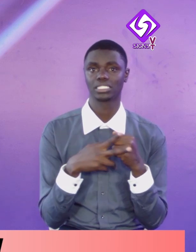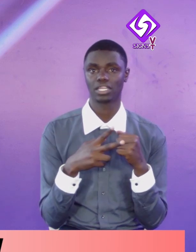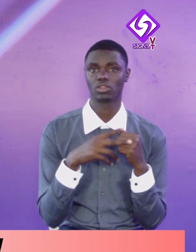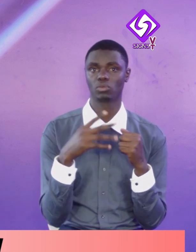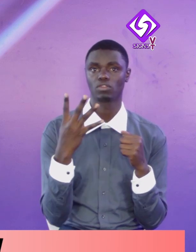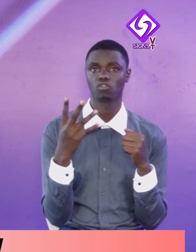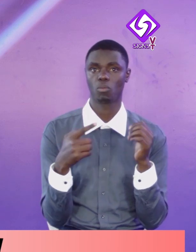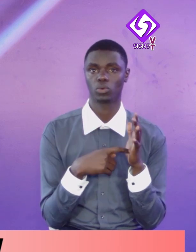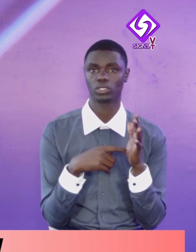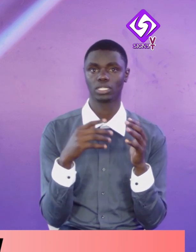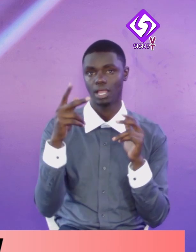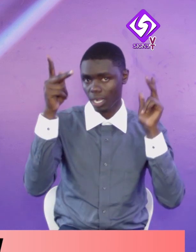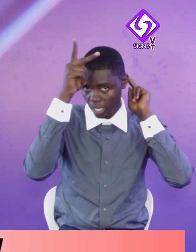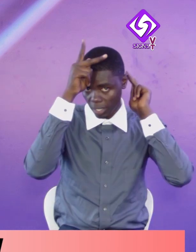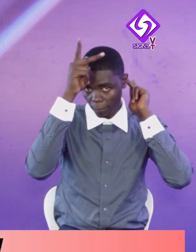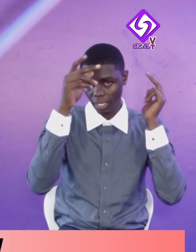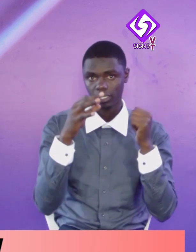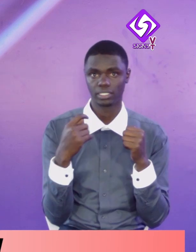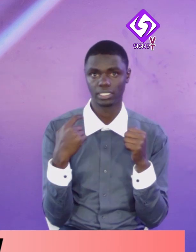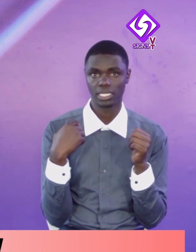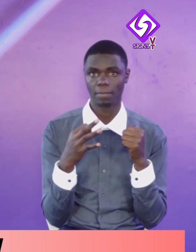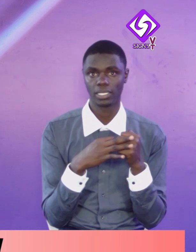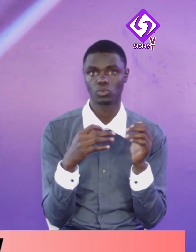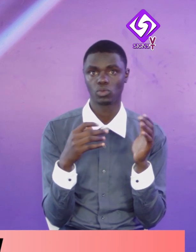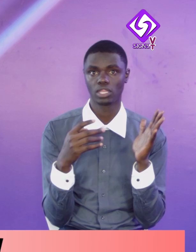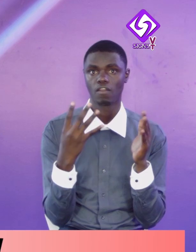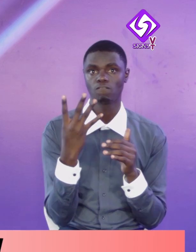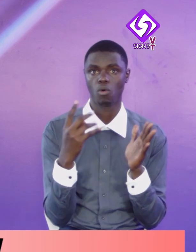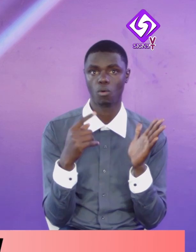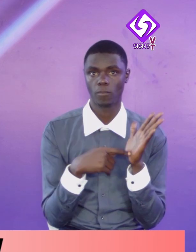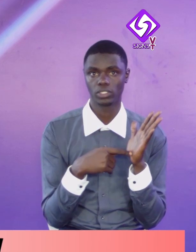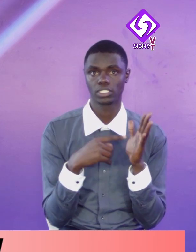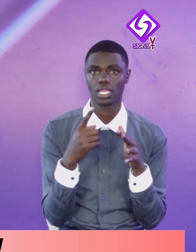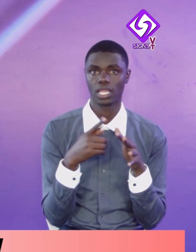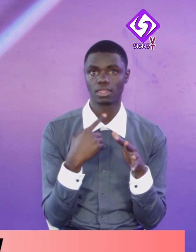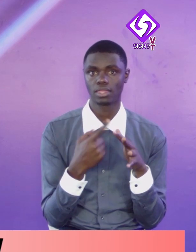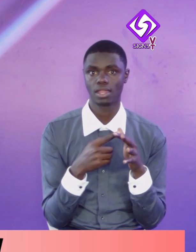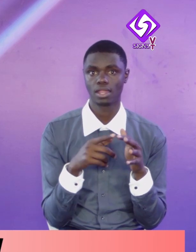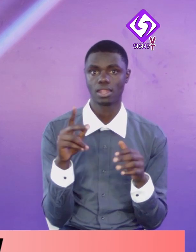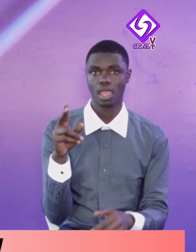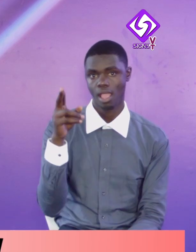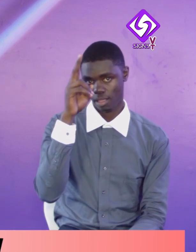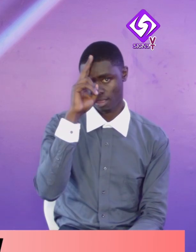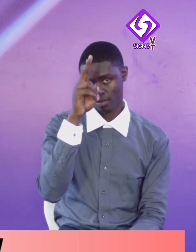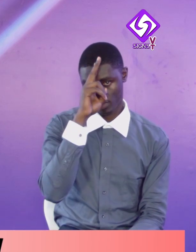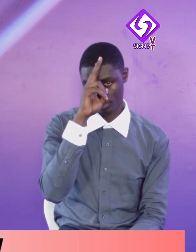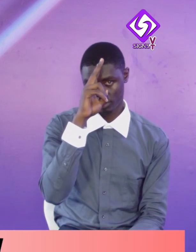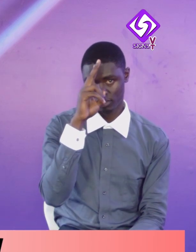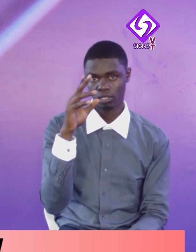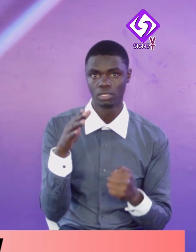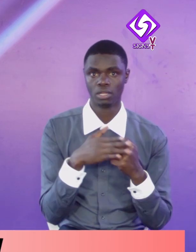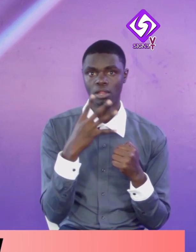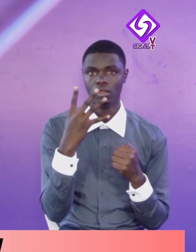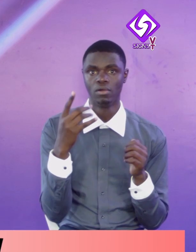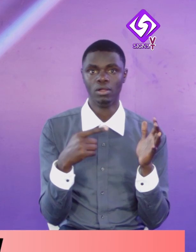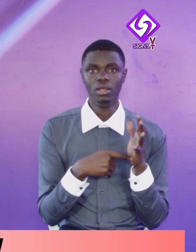points. Kakamega Homeboys is 8 with 4 points. Then Kenya Police is 9 with 4